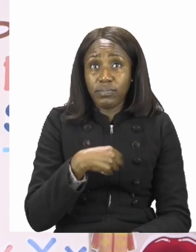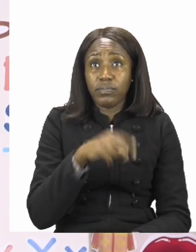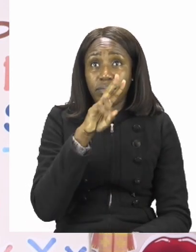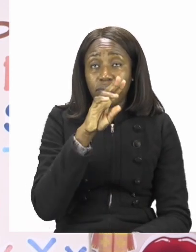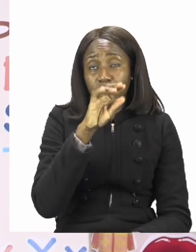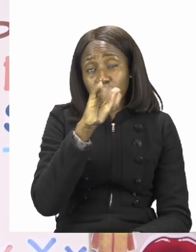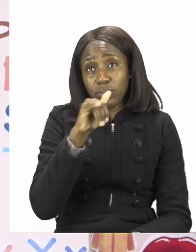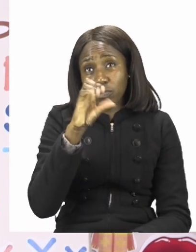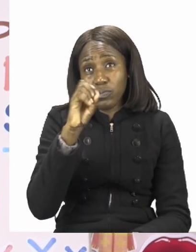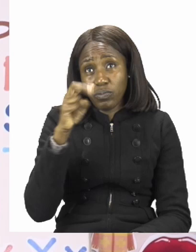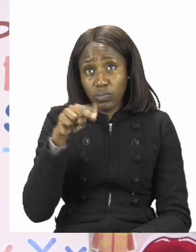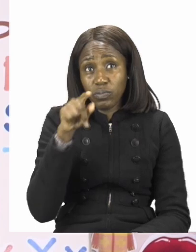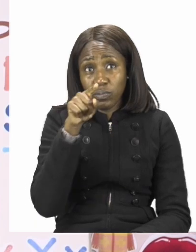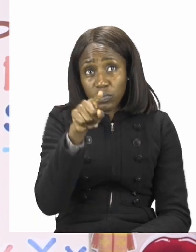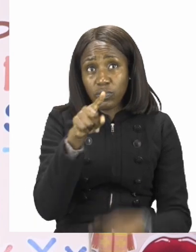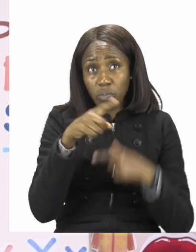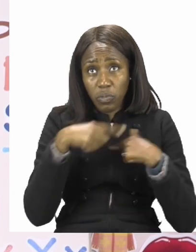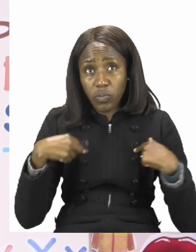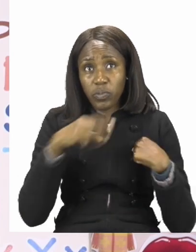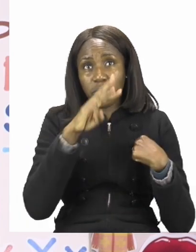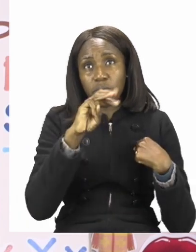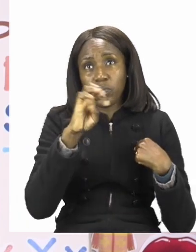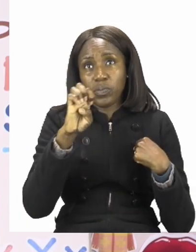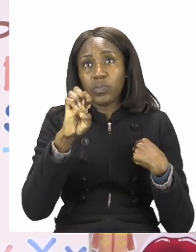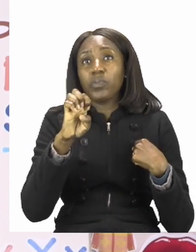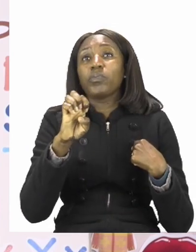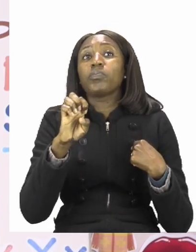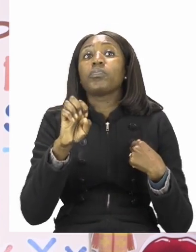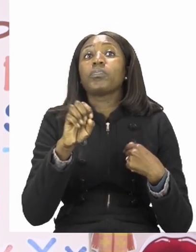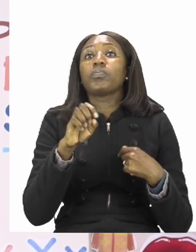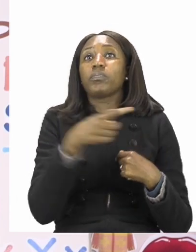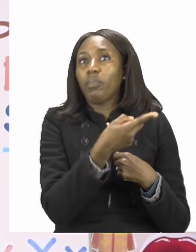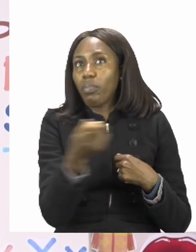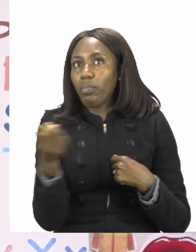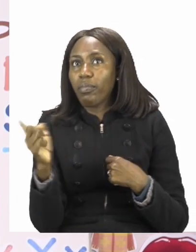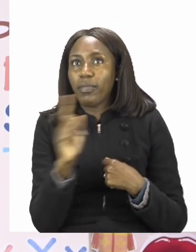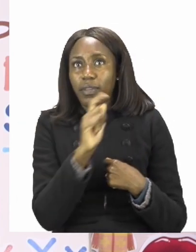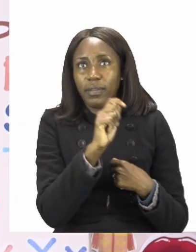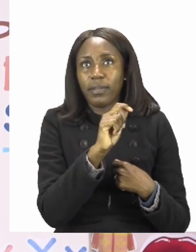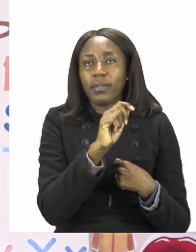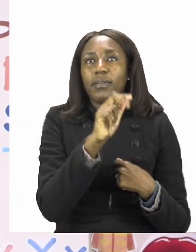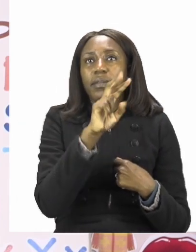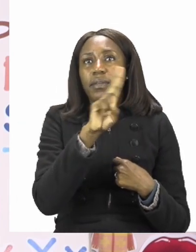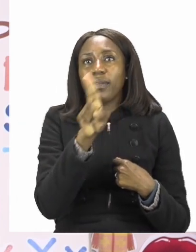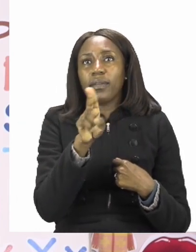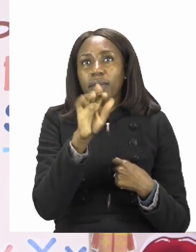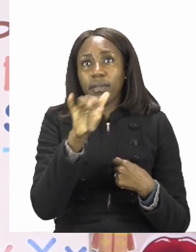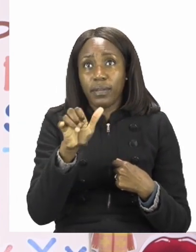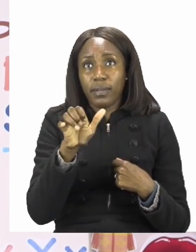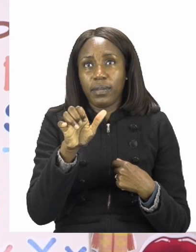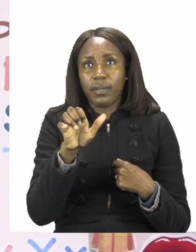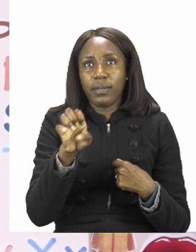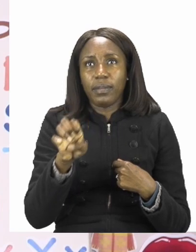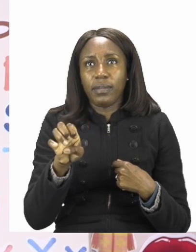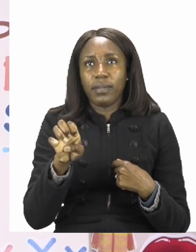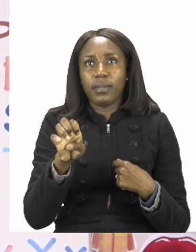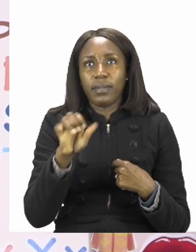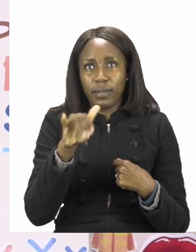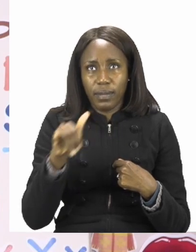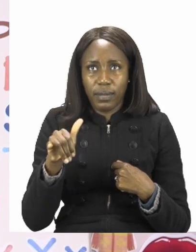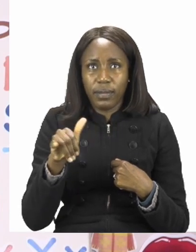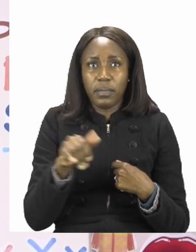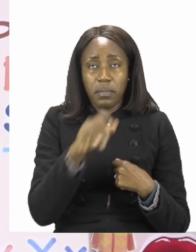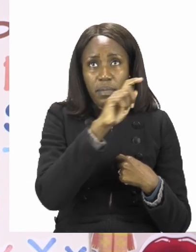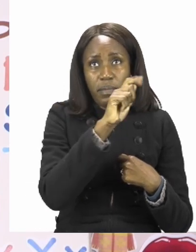you, we, and they. That means that we're going to write the verb the way